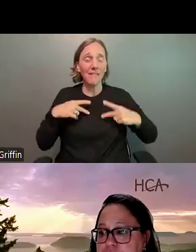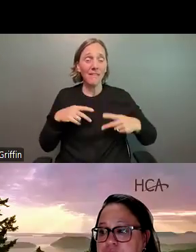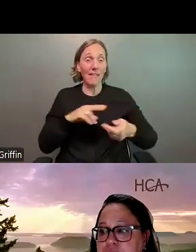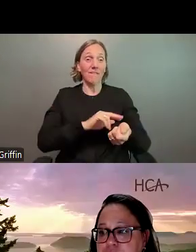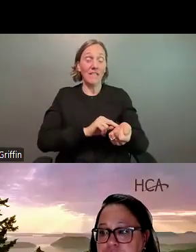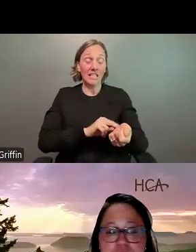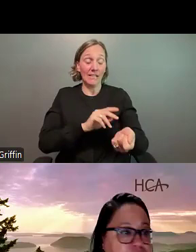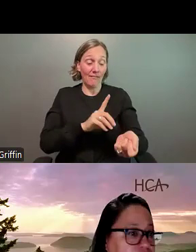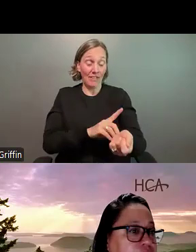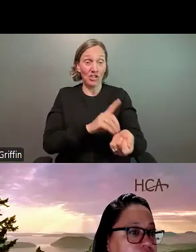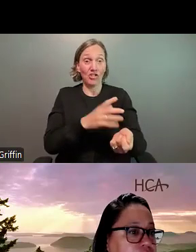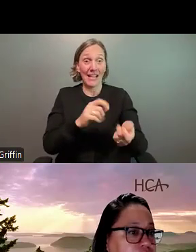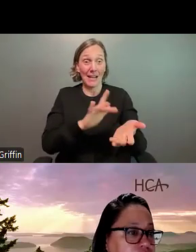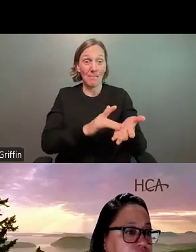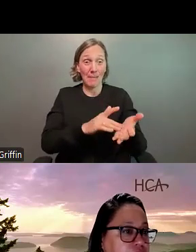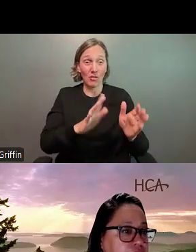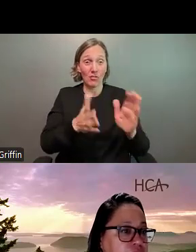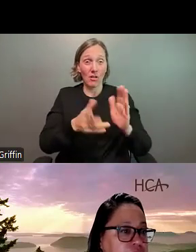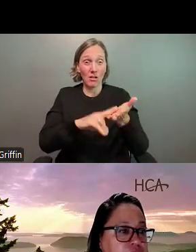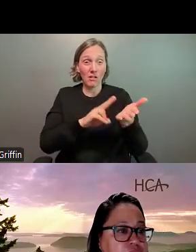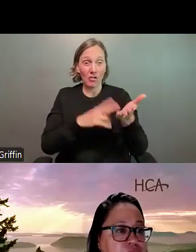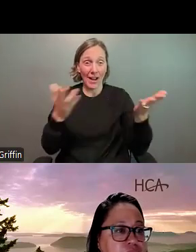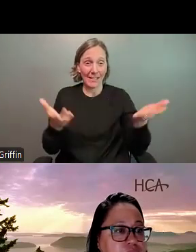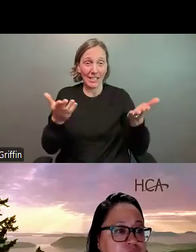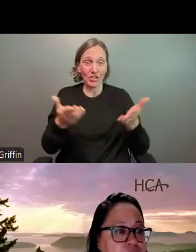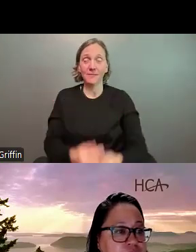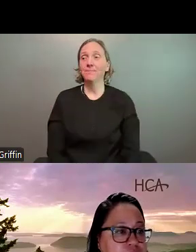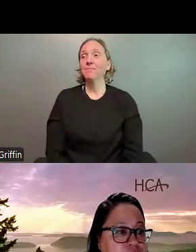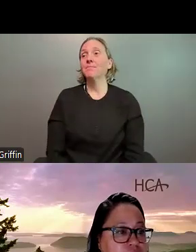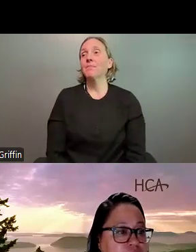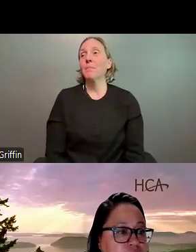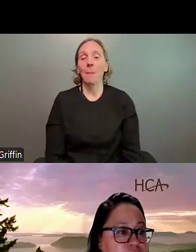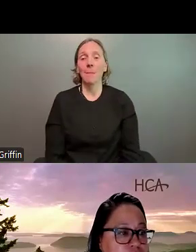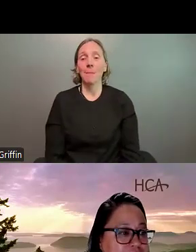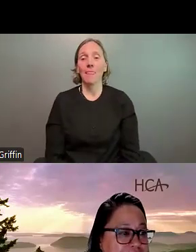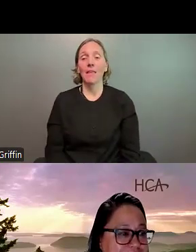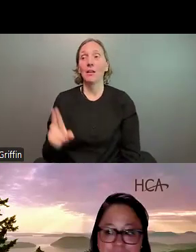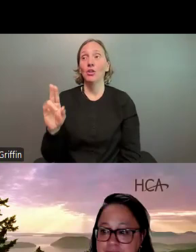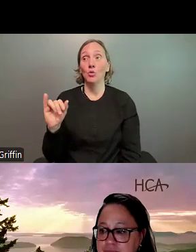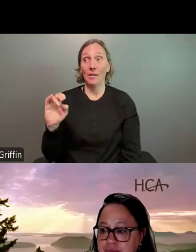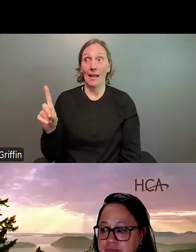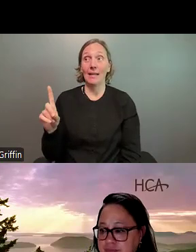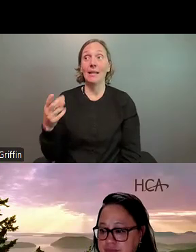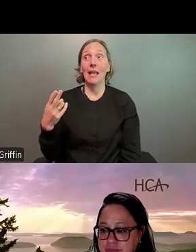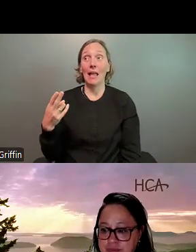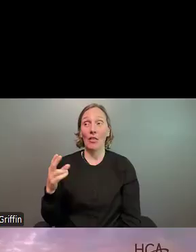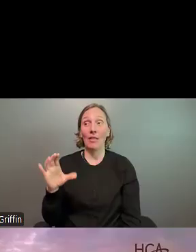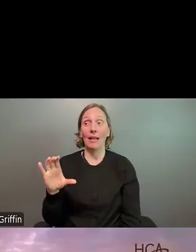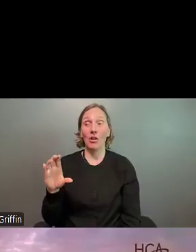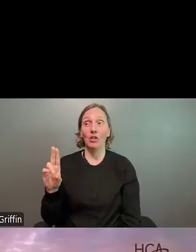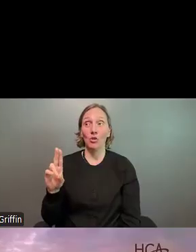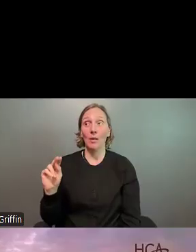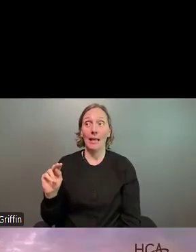I appreciate the opportunity to present to you all today. United Healthcare's community plan serves